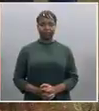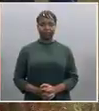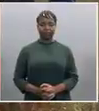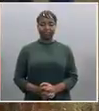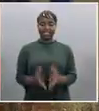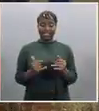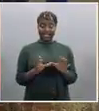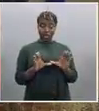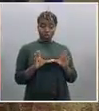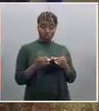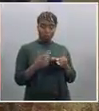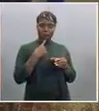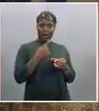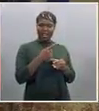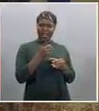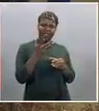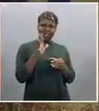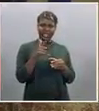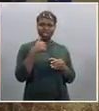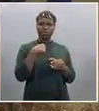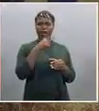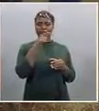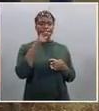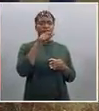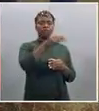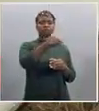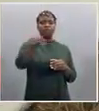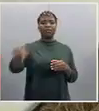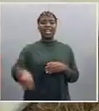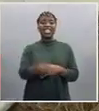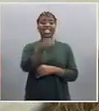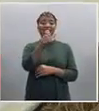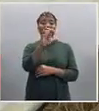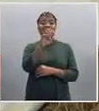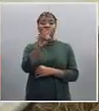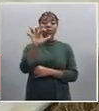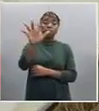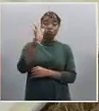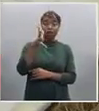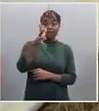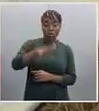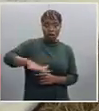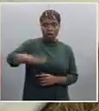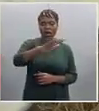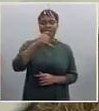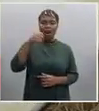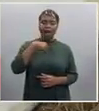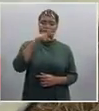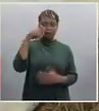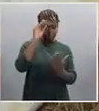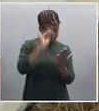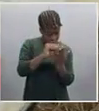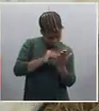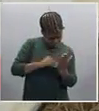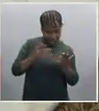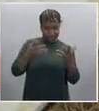The group says it's already collected names of over 600 people who need land here as a matter of